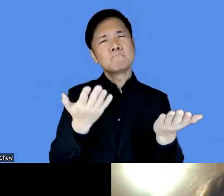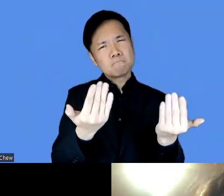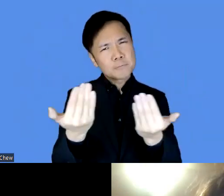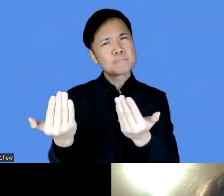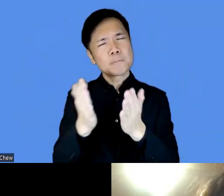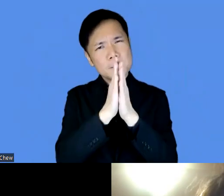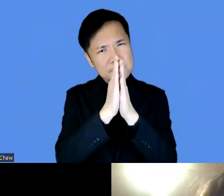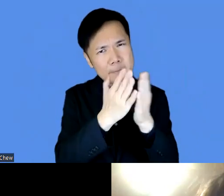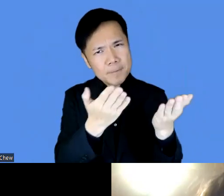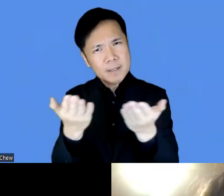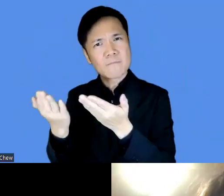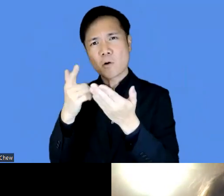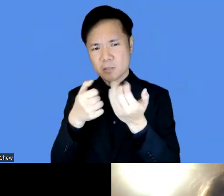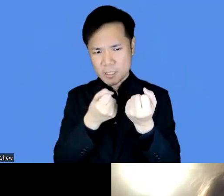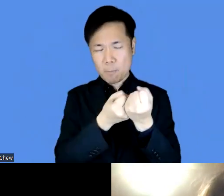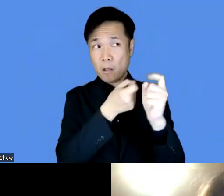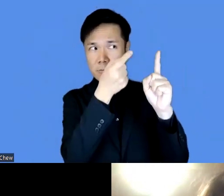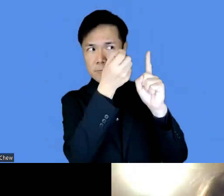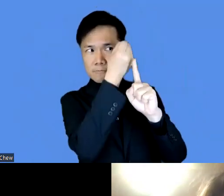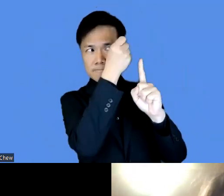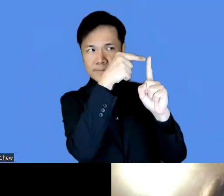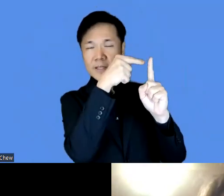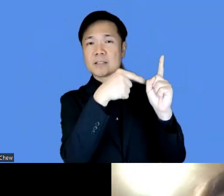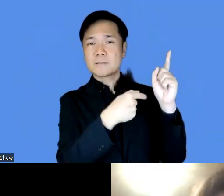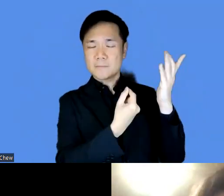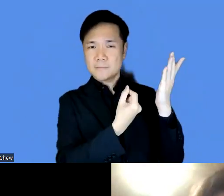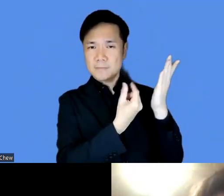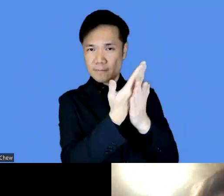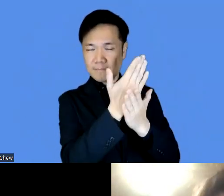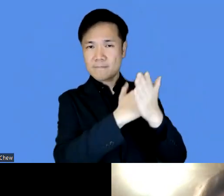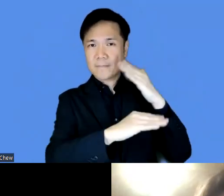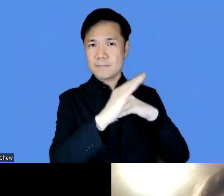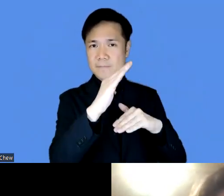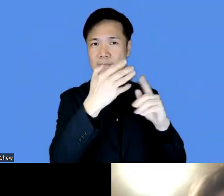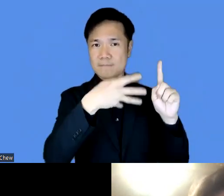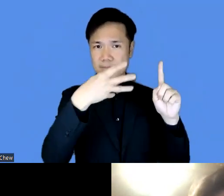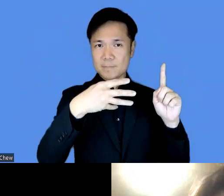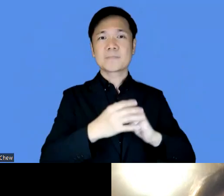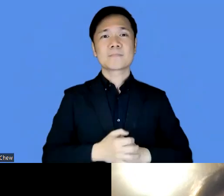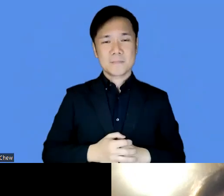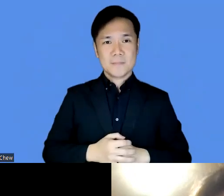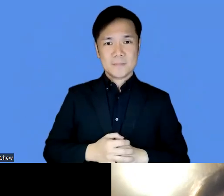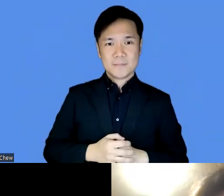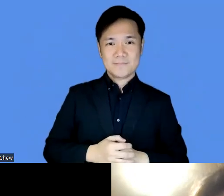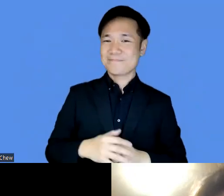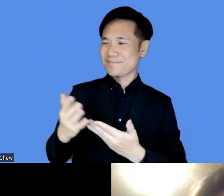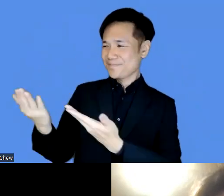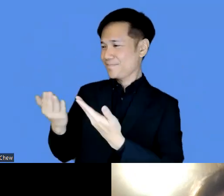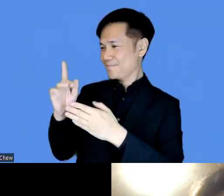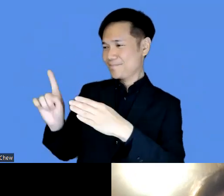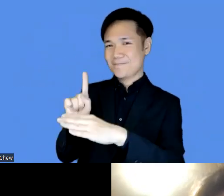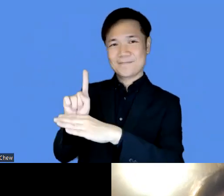in this agenda. Next, we have our colleague, Sophie Mitra, joining